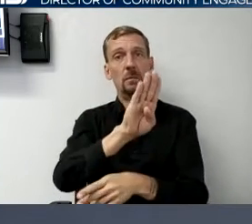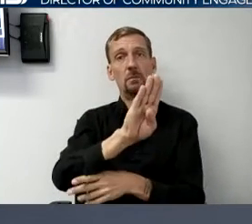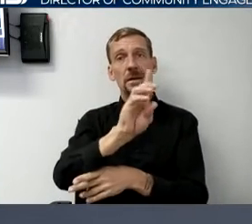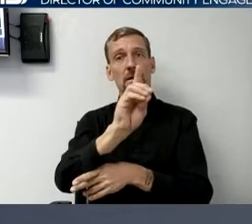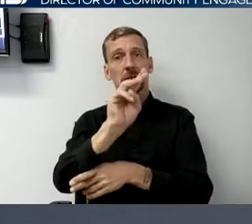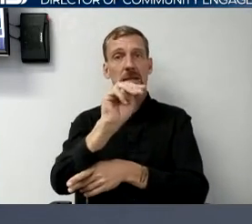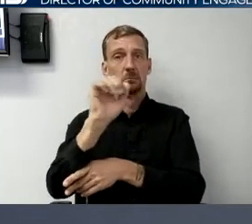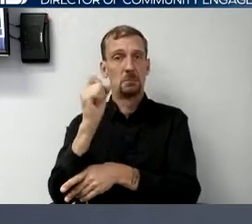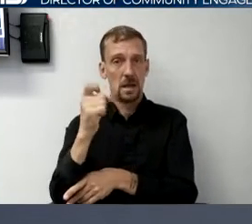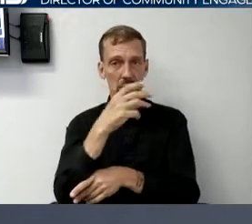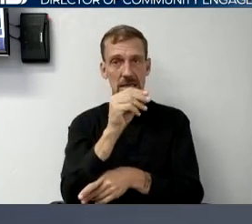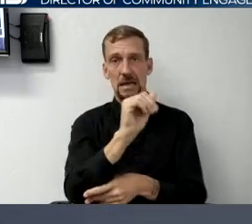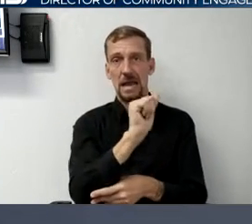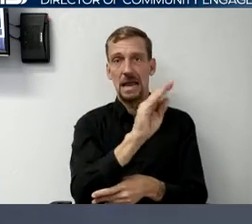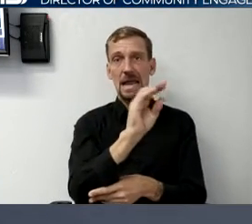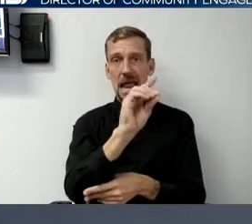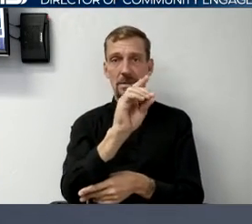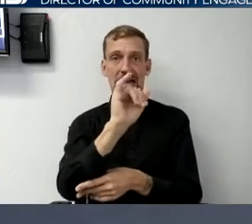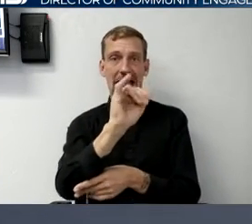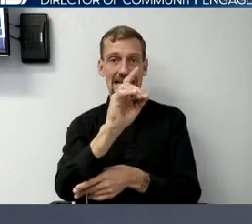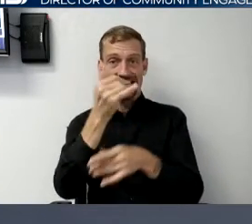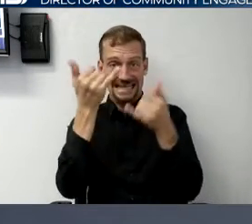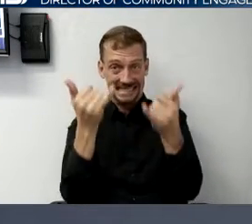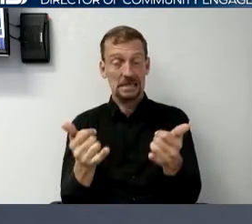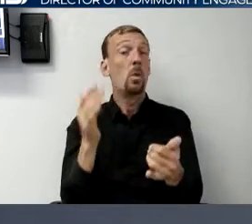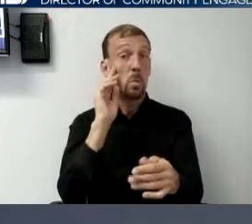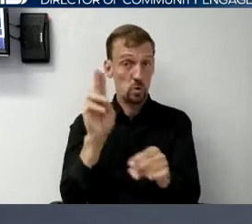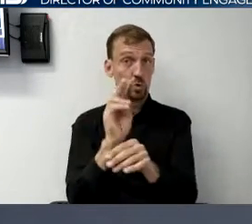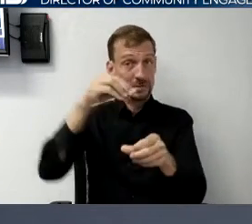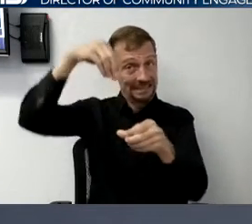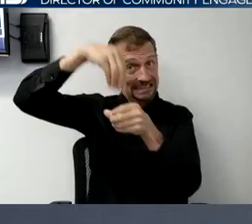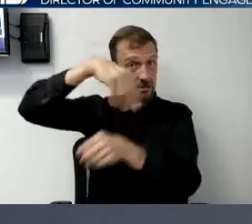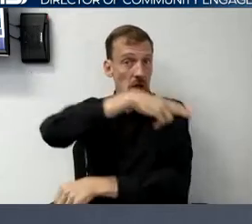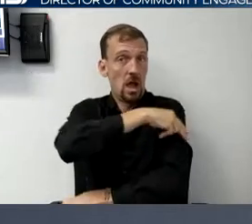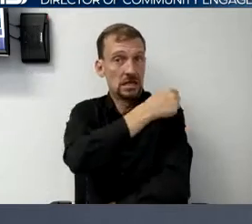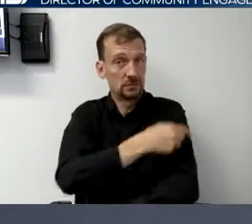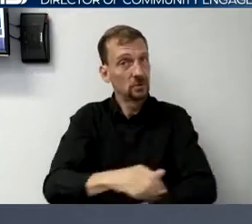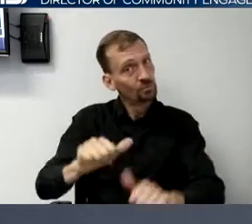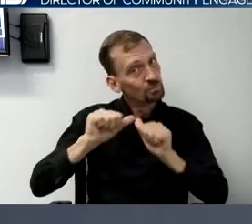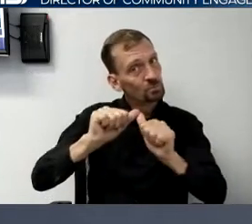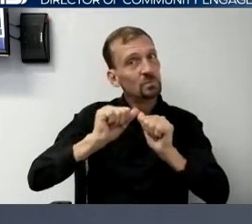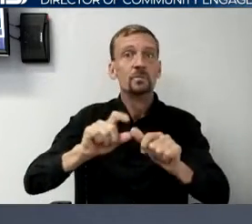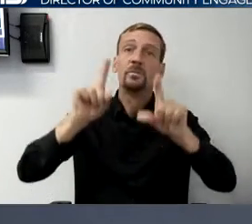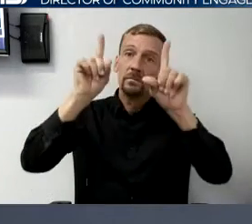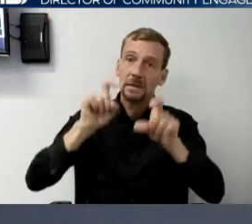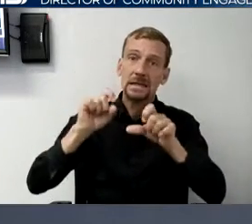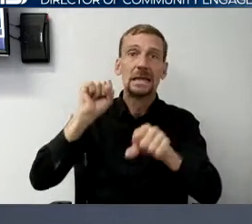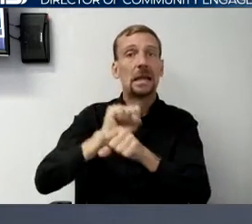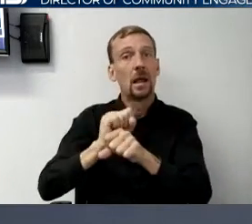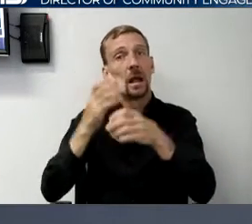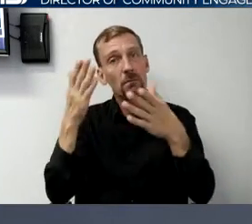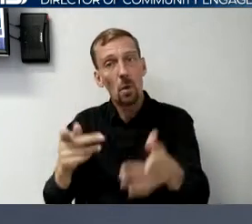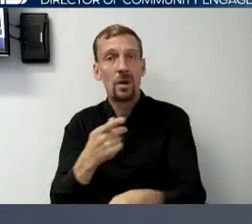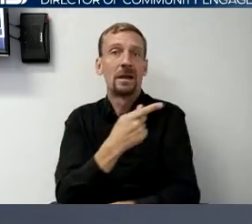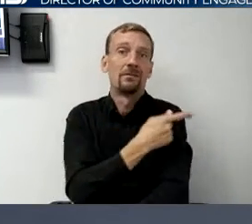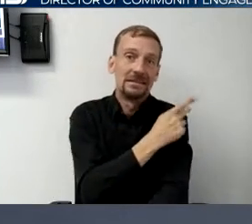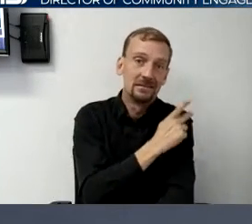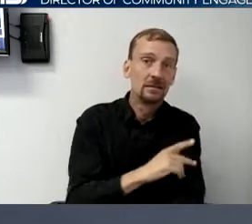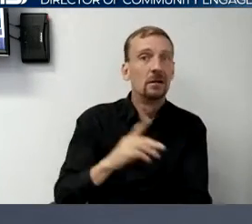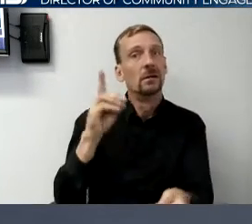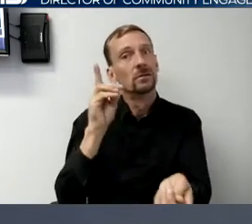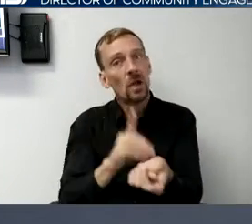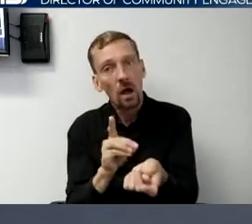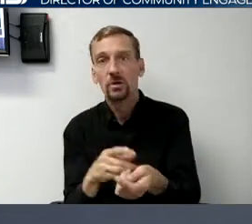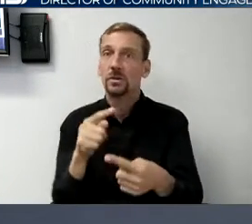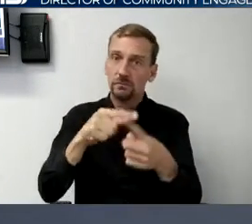the Abbott ID Now really inside of the hospital. That will continue in testing employees and physicians and patients that are presenting to